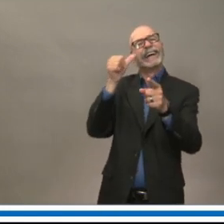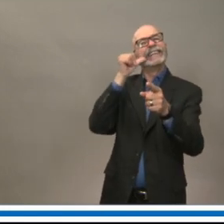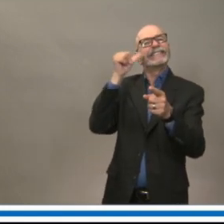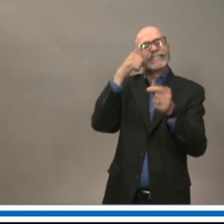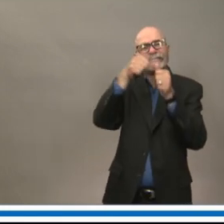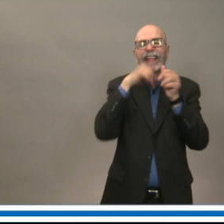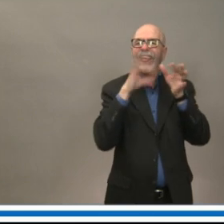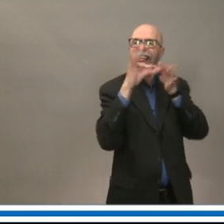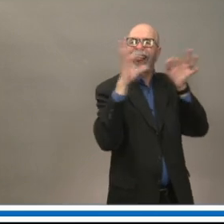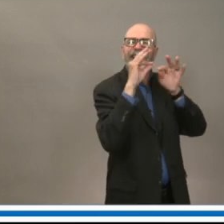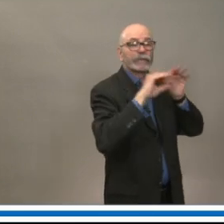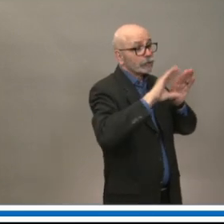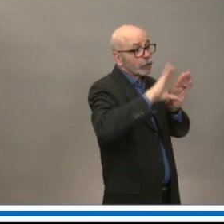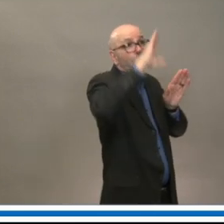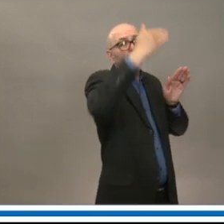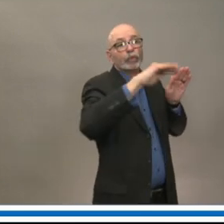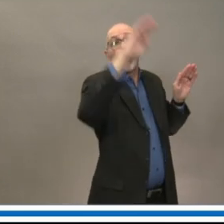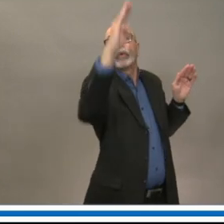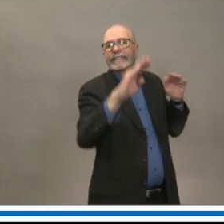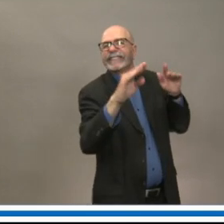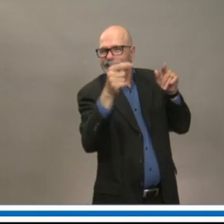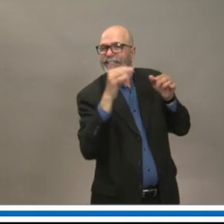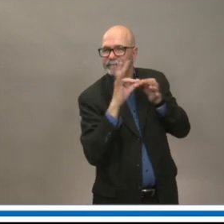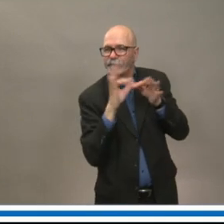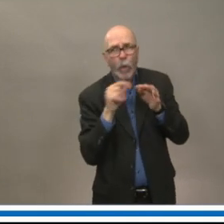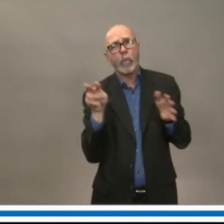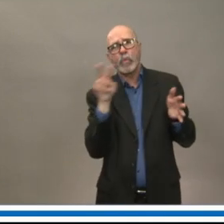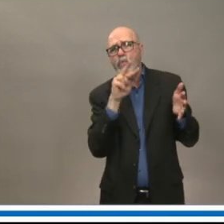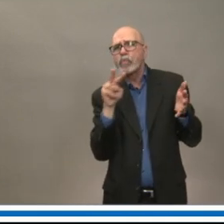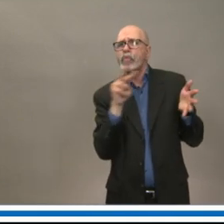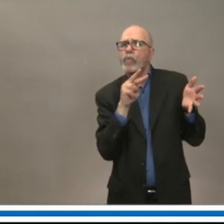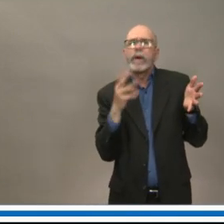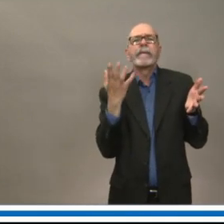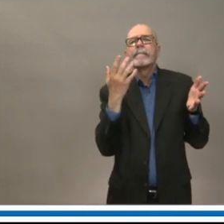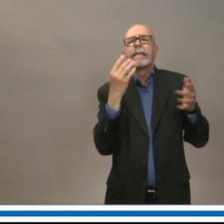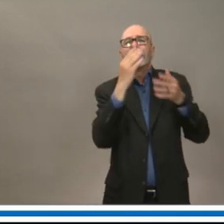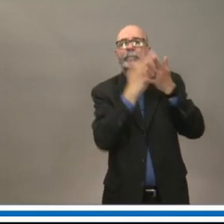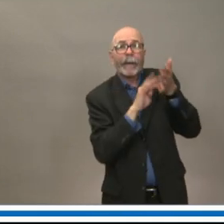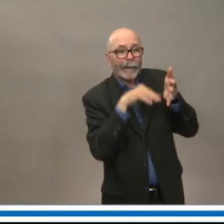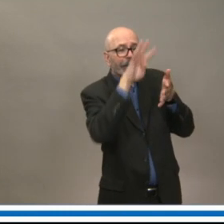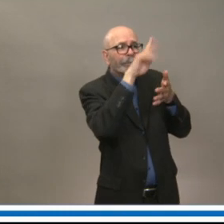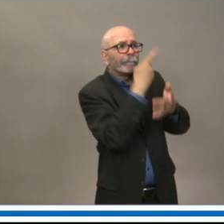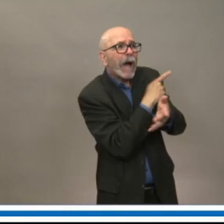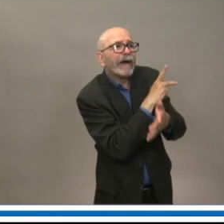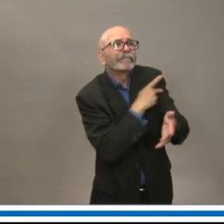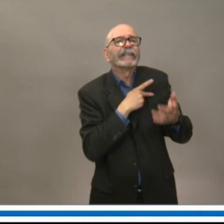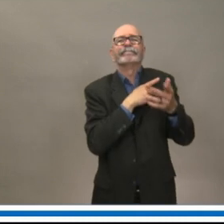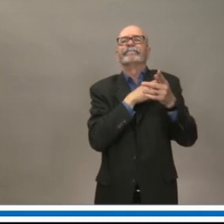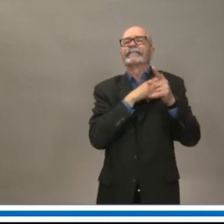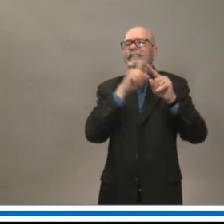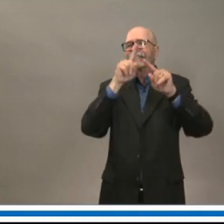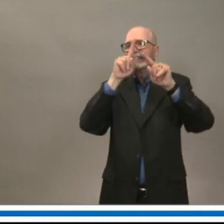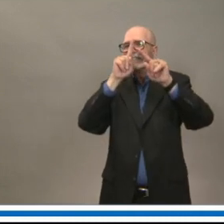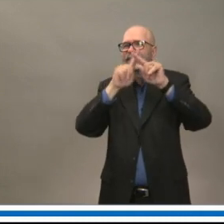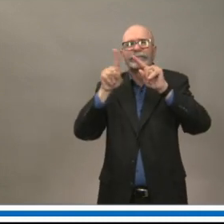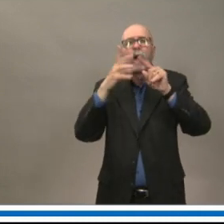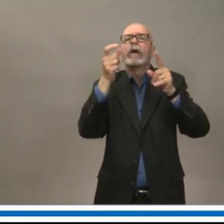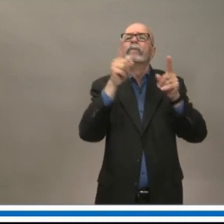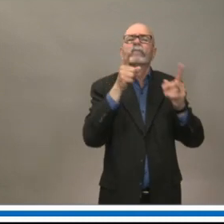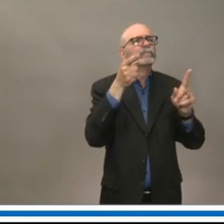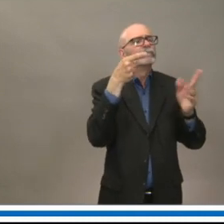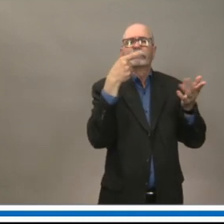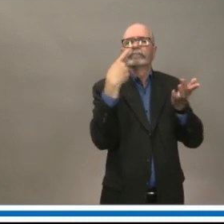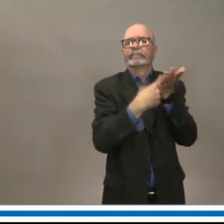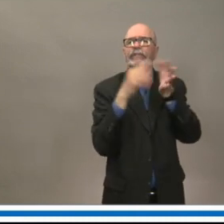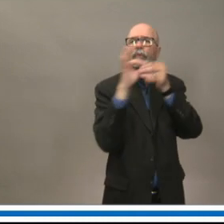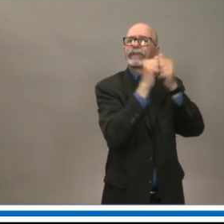of where hospitalizations may be at the peak of this first wave. Just wondering, when does public health expect our province to hit our peak, and what steps